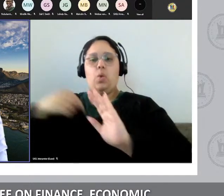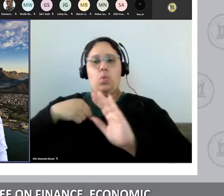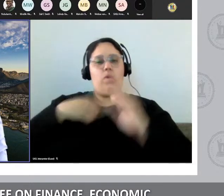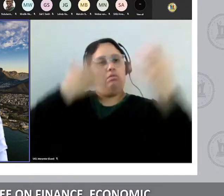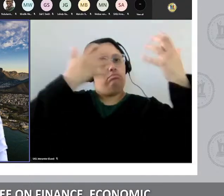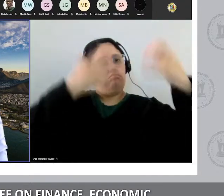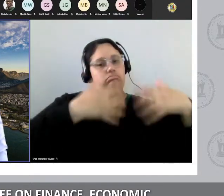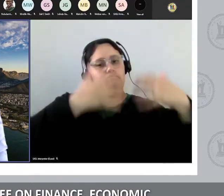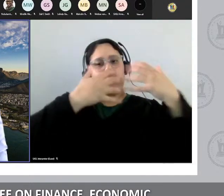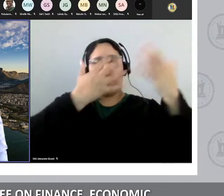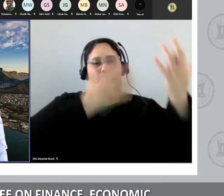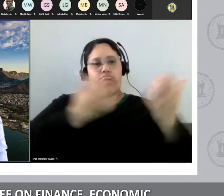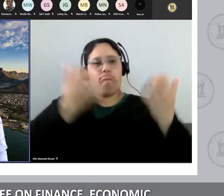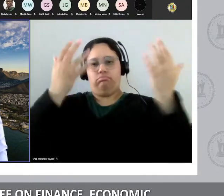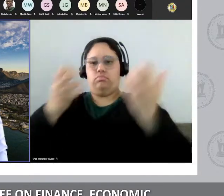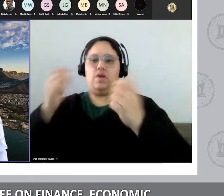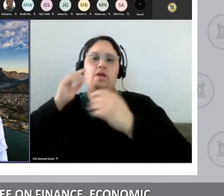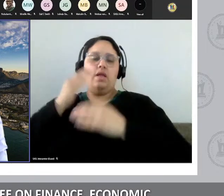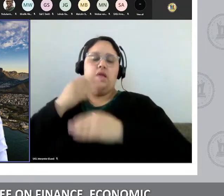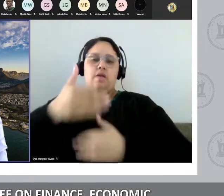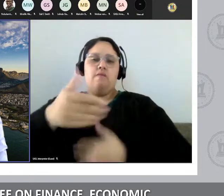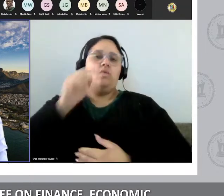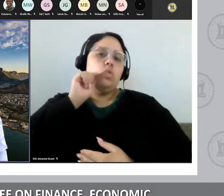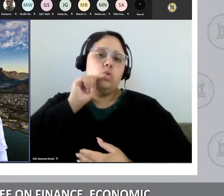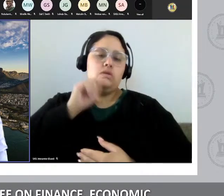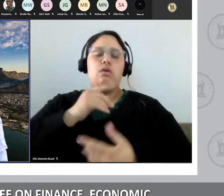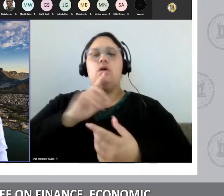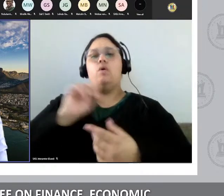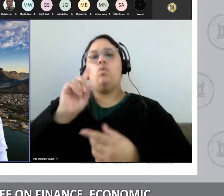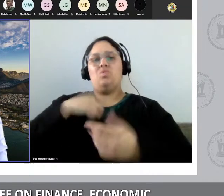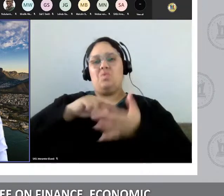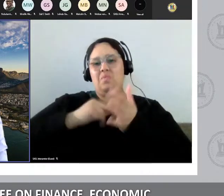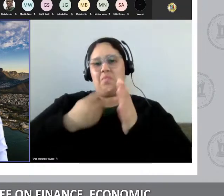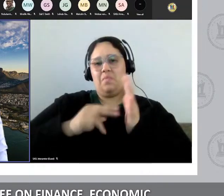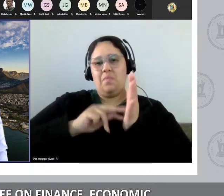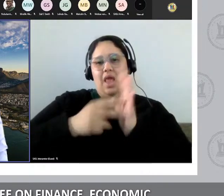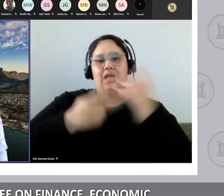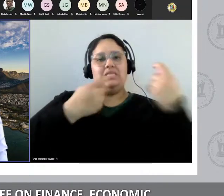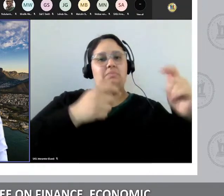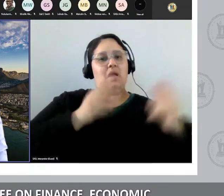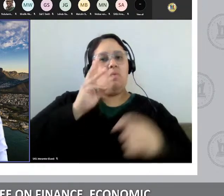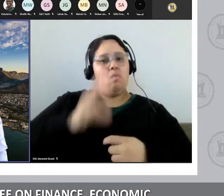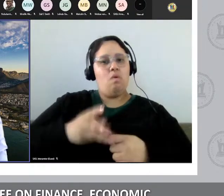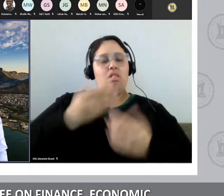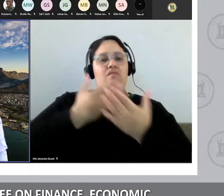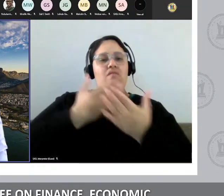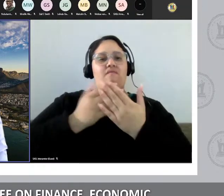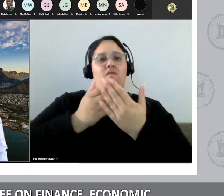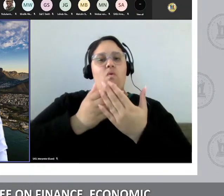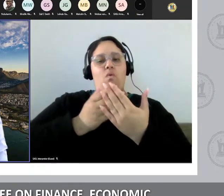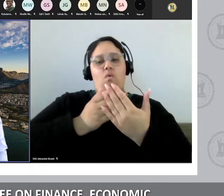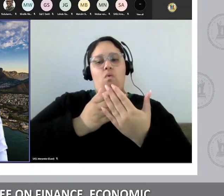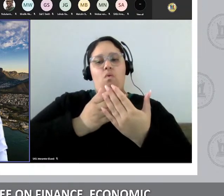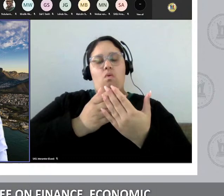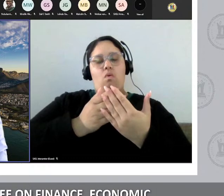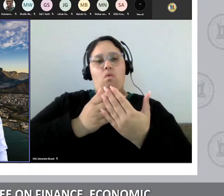every month and every quarter in particular what we're planning to spend towards meeting